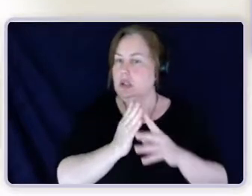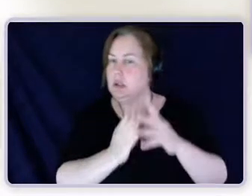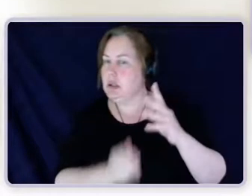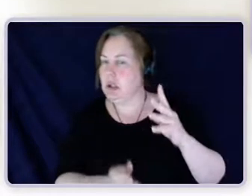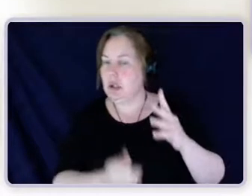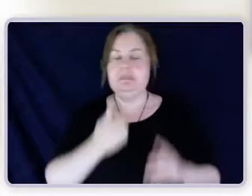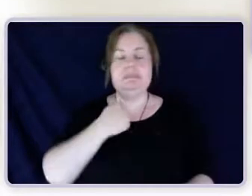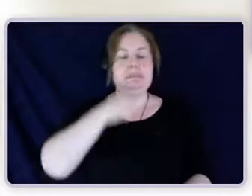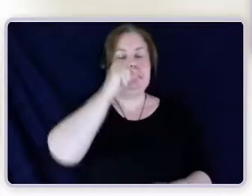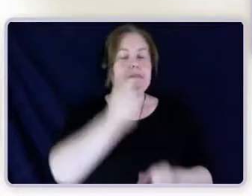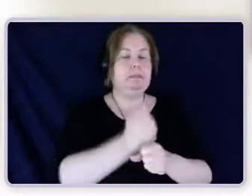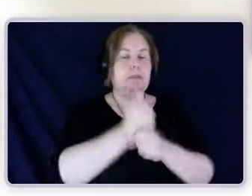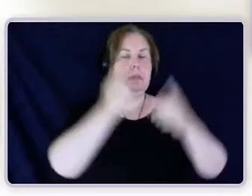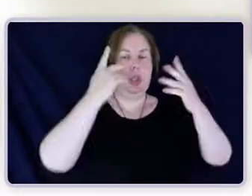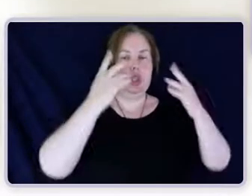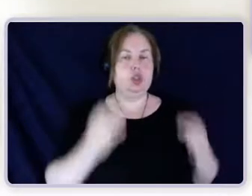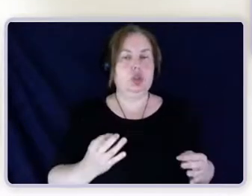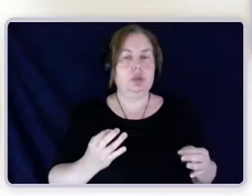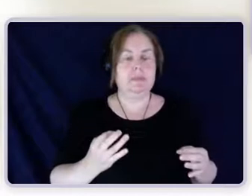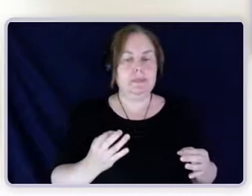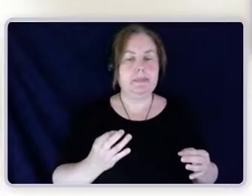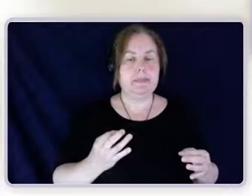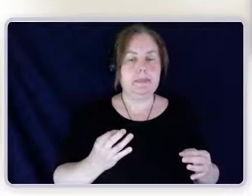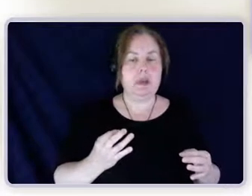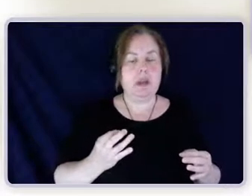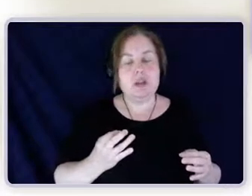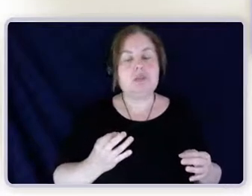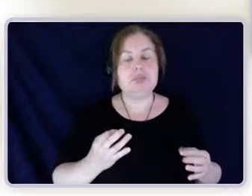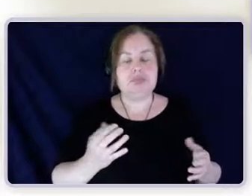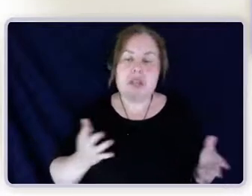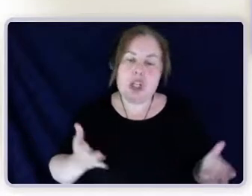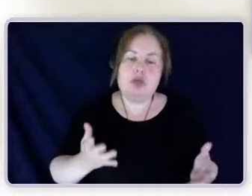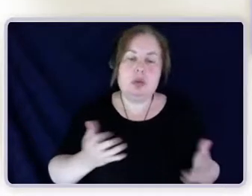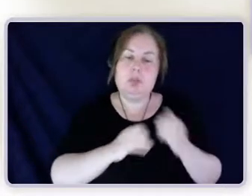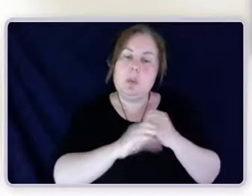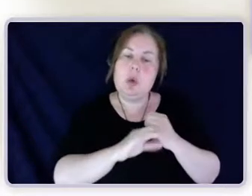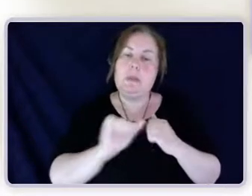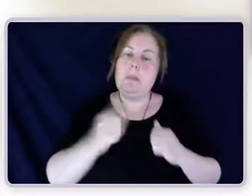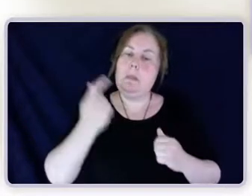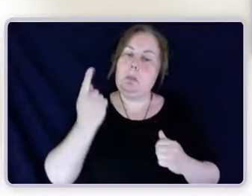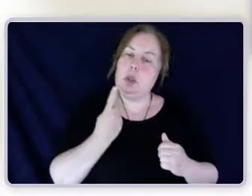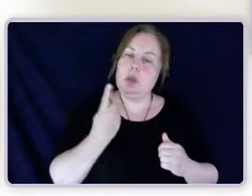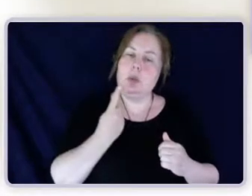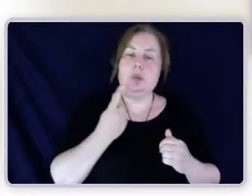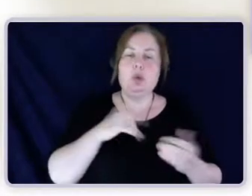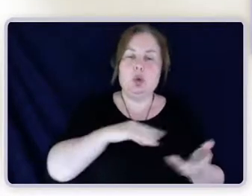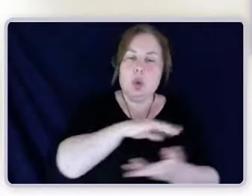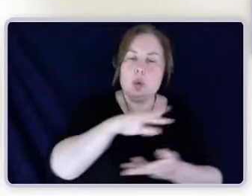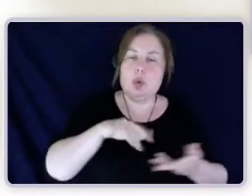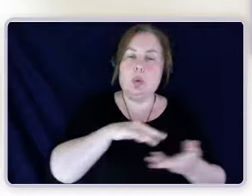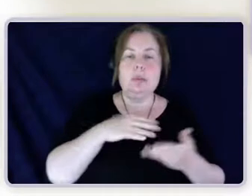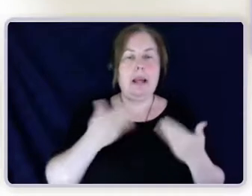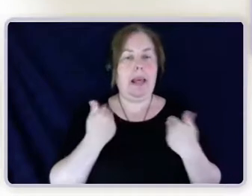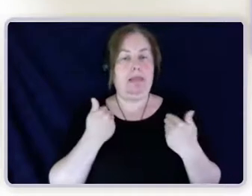that I think promotes their personal and social well-being. And that basically means what is best for